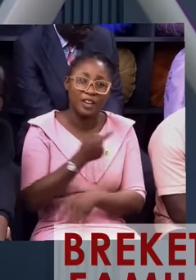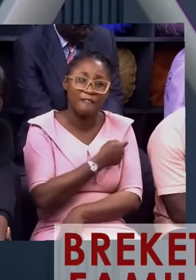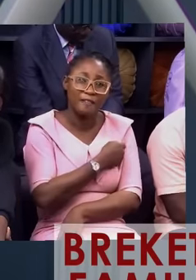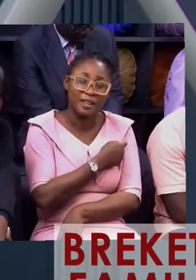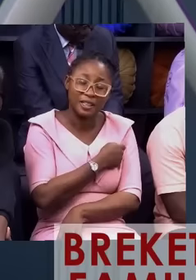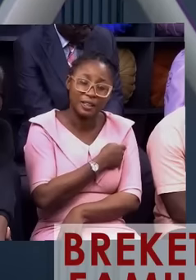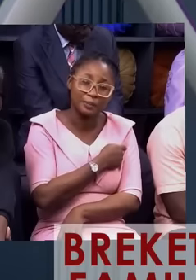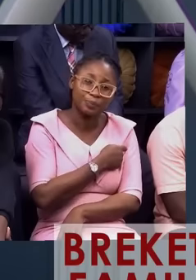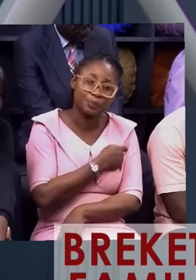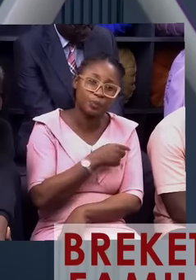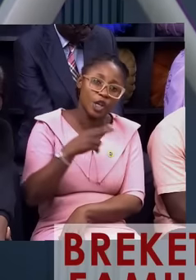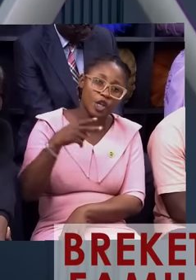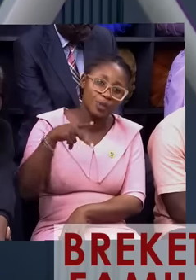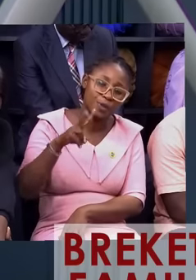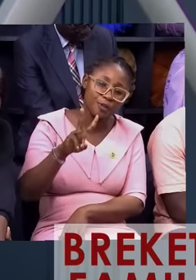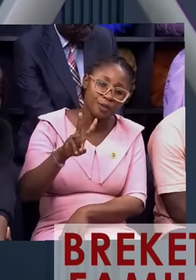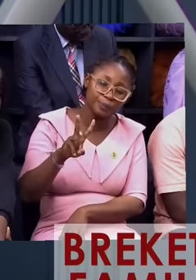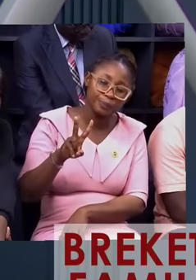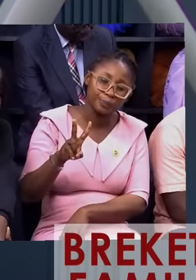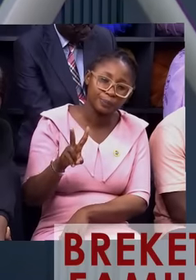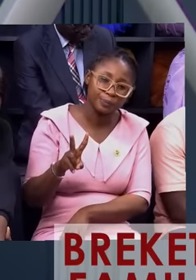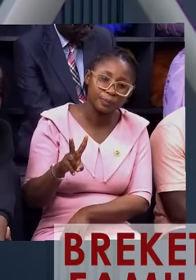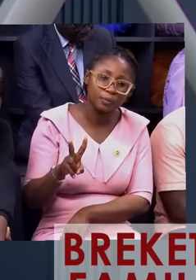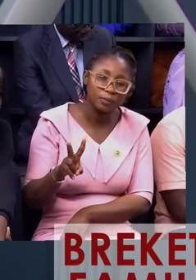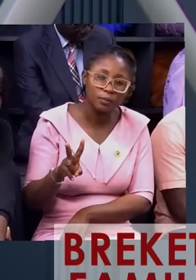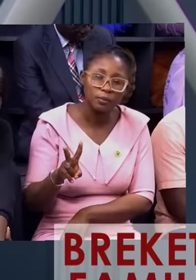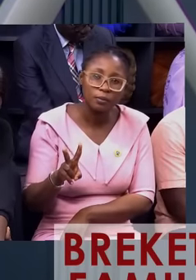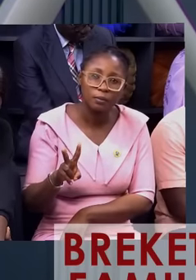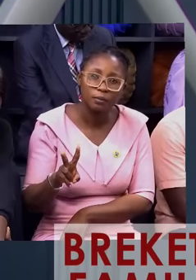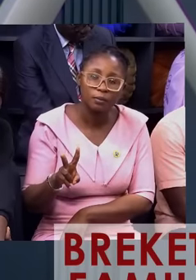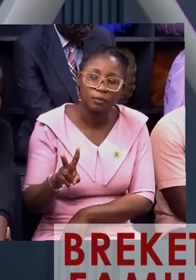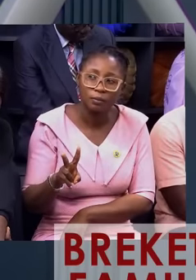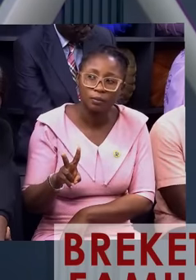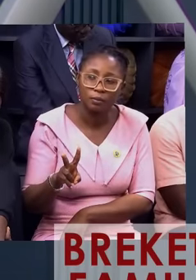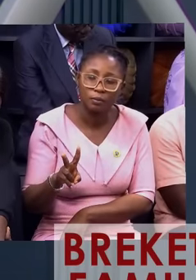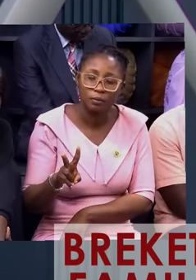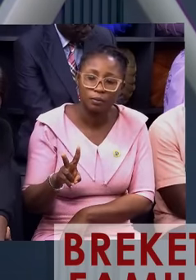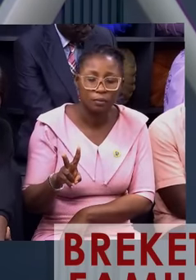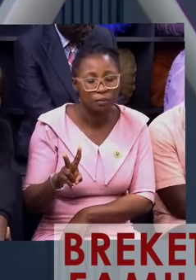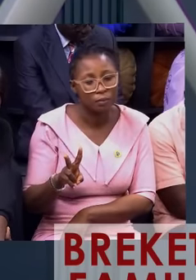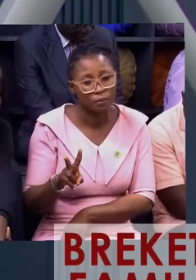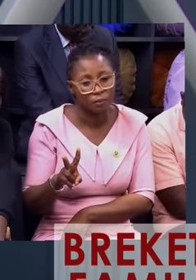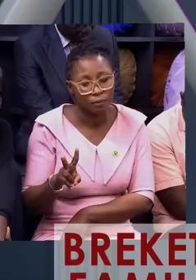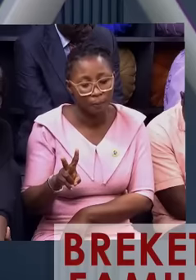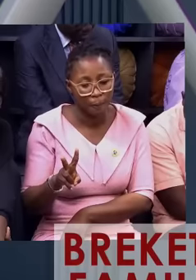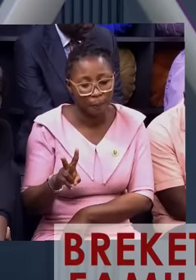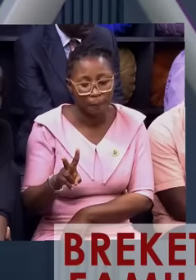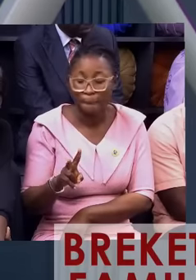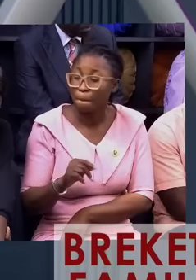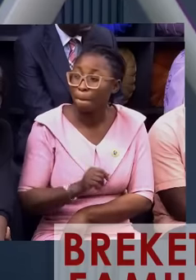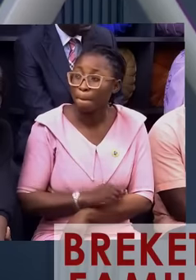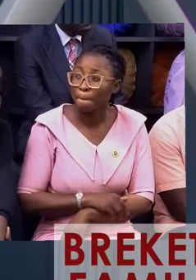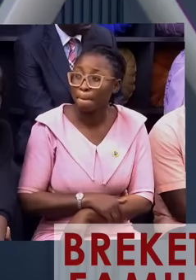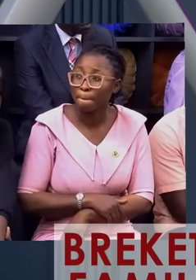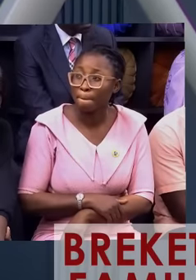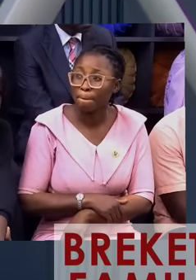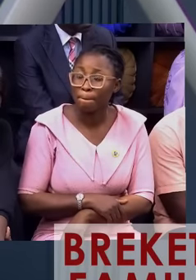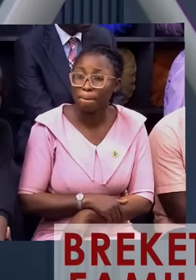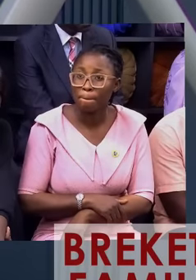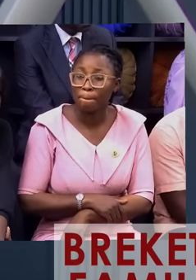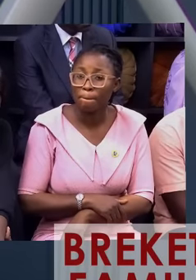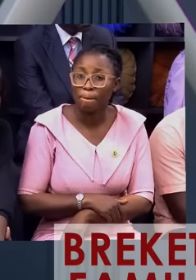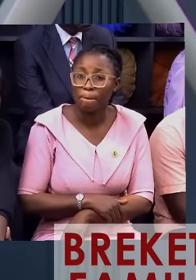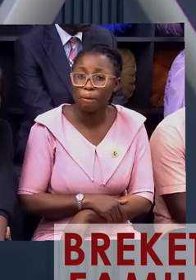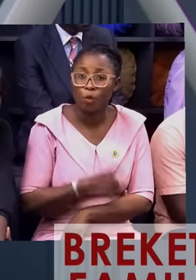the now is a very sensitive and delicate matter all the world in Nigeria but he get one